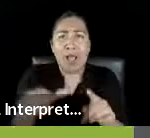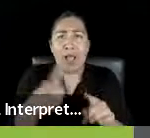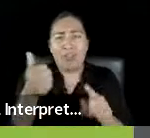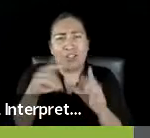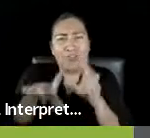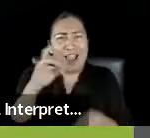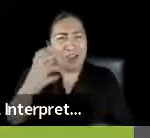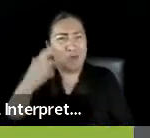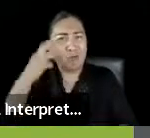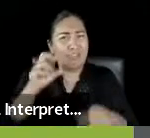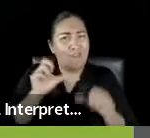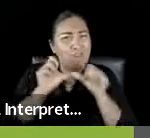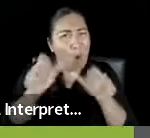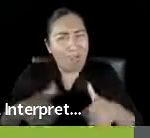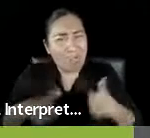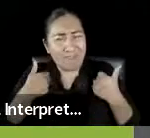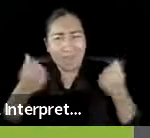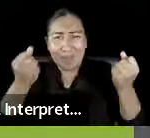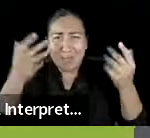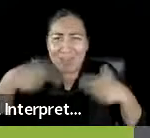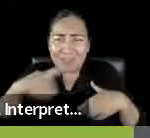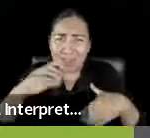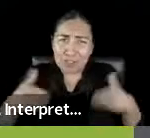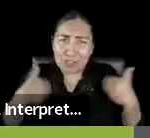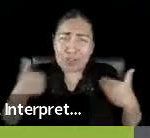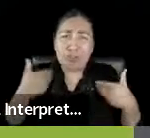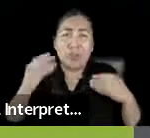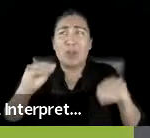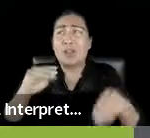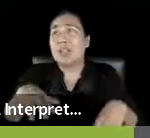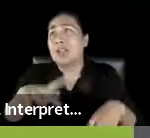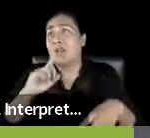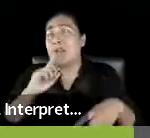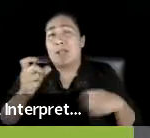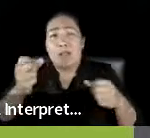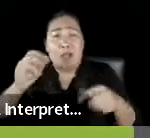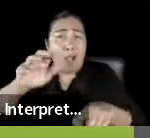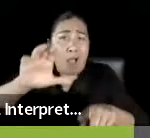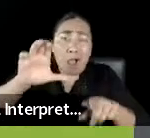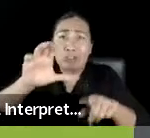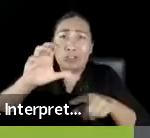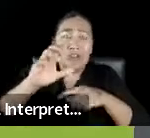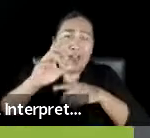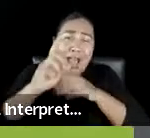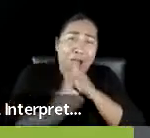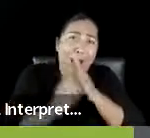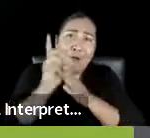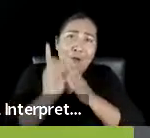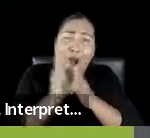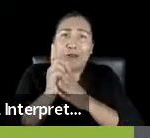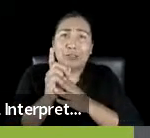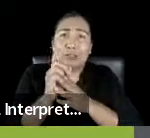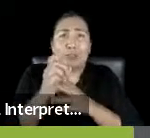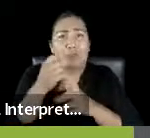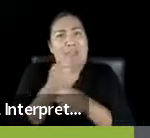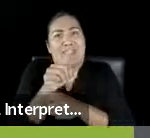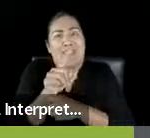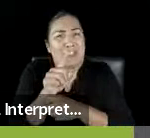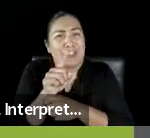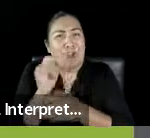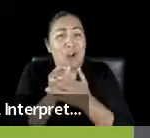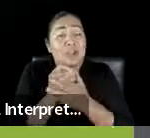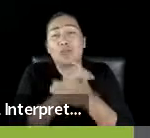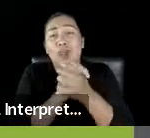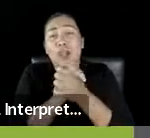living. Many of these youth put dozens, sometimes hundreds of hours to create these amazing pieces of art. Congratulations to our first place